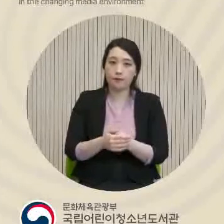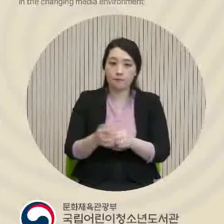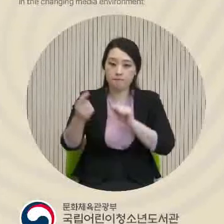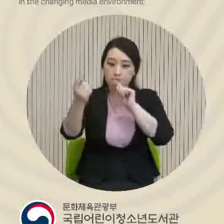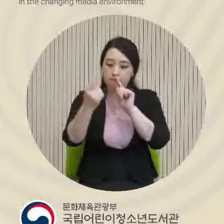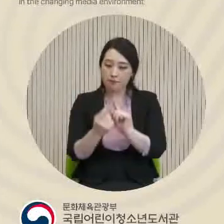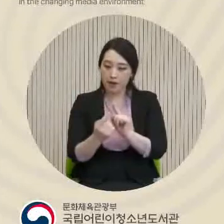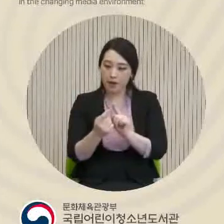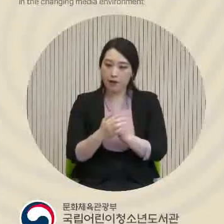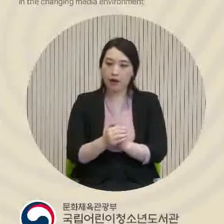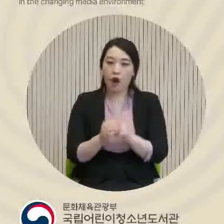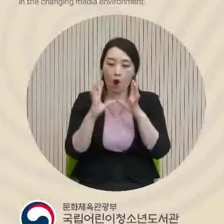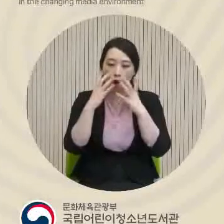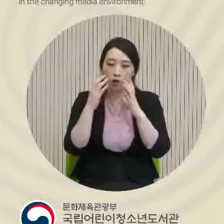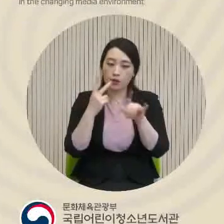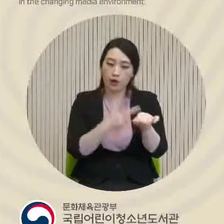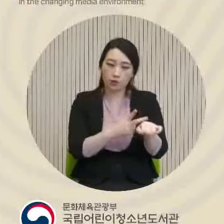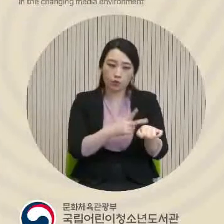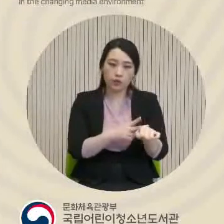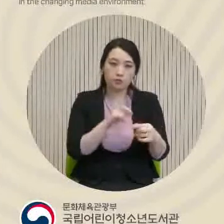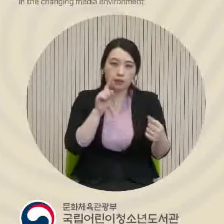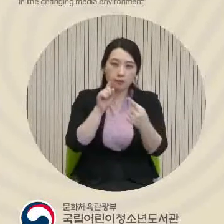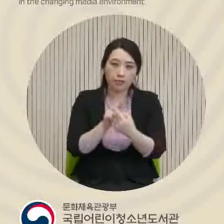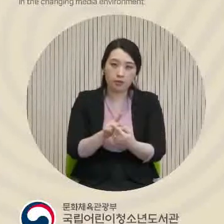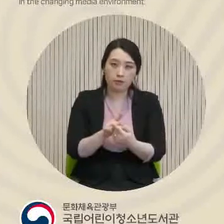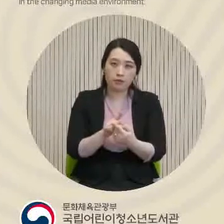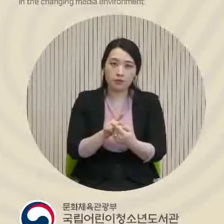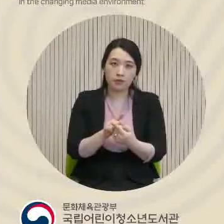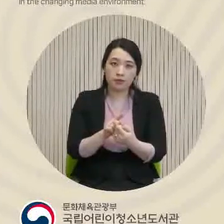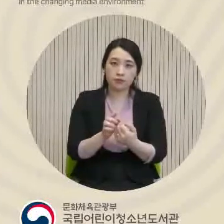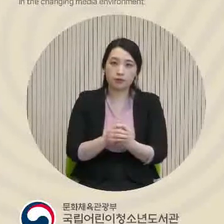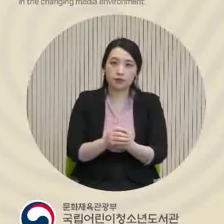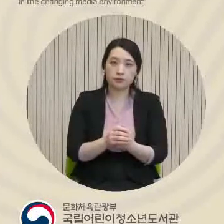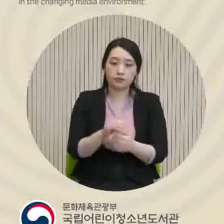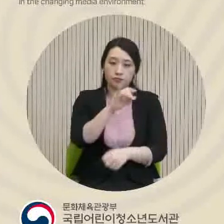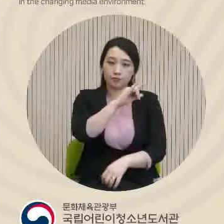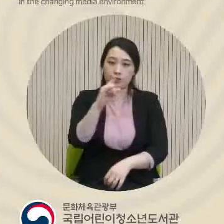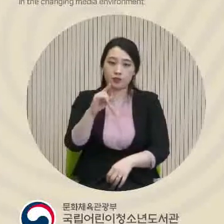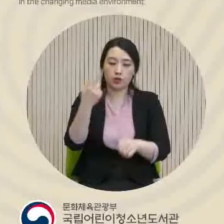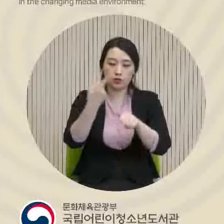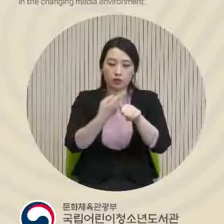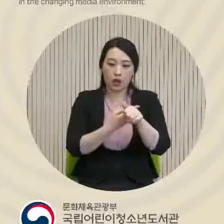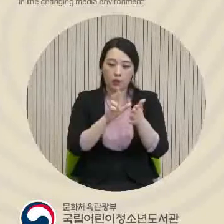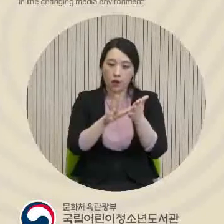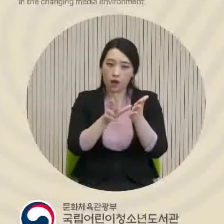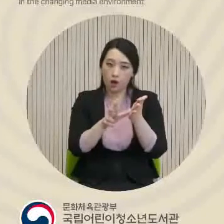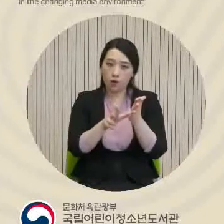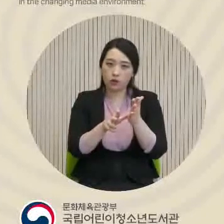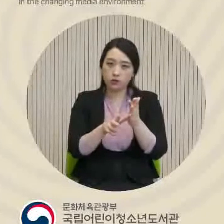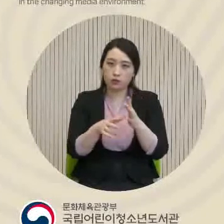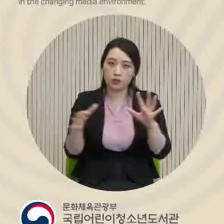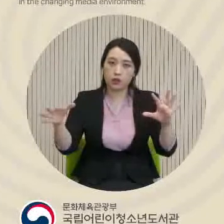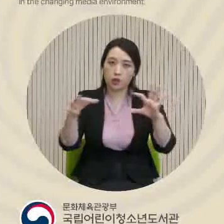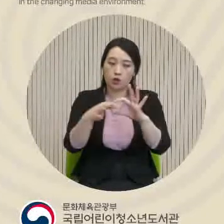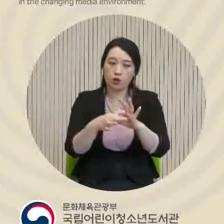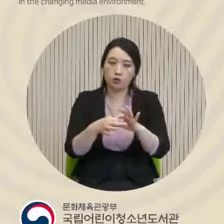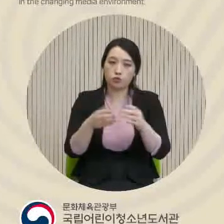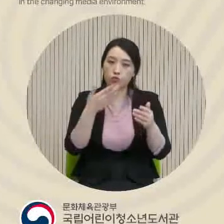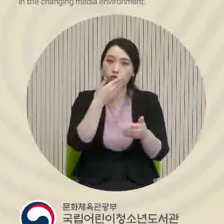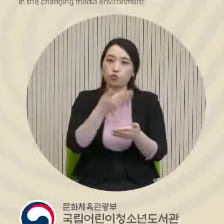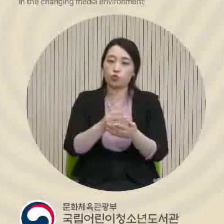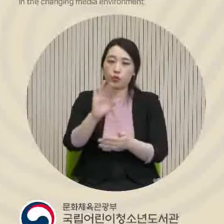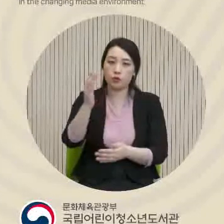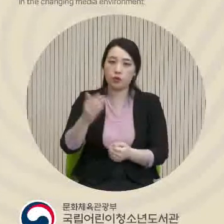more interest to special education class is that teachers and children met person to person and connect